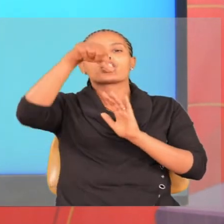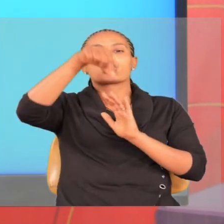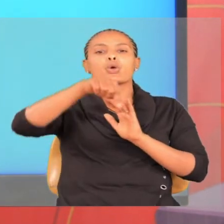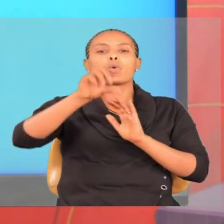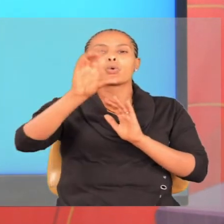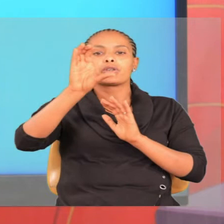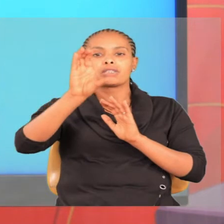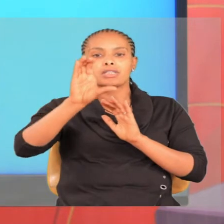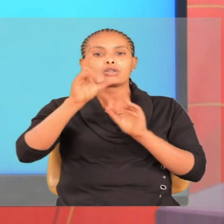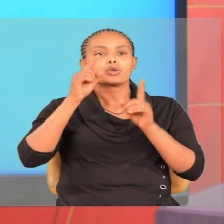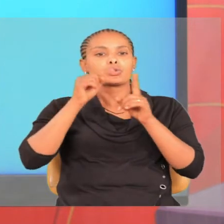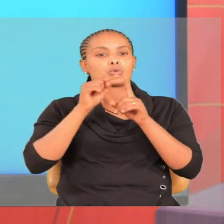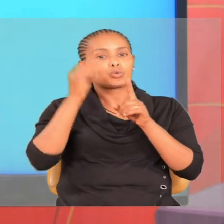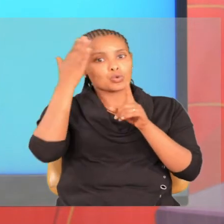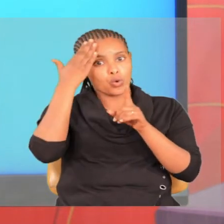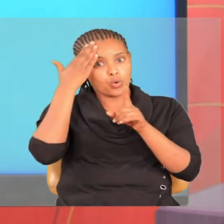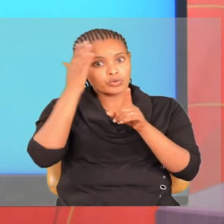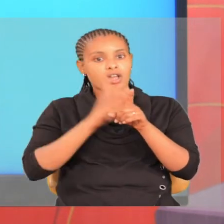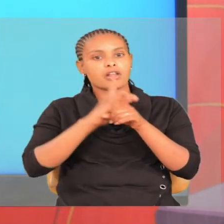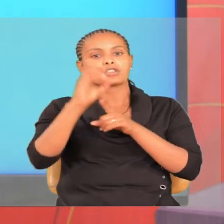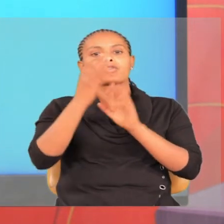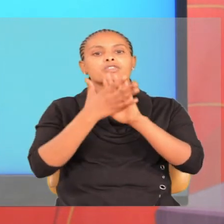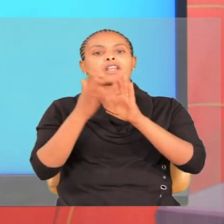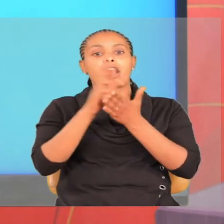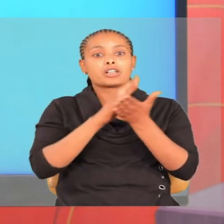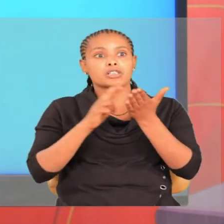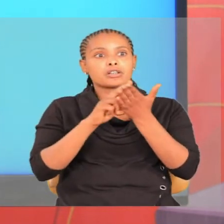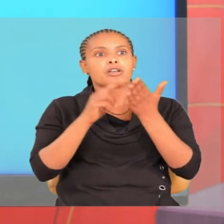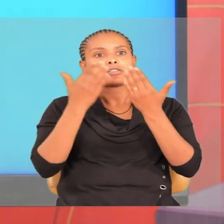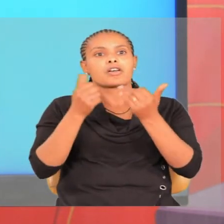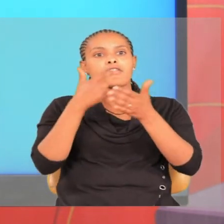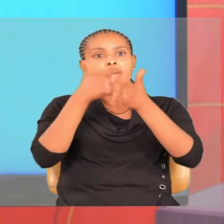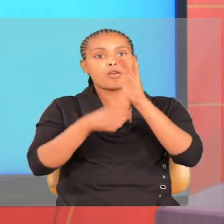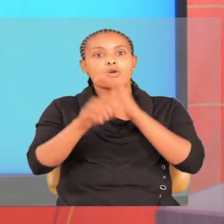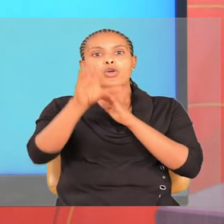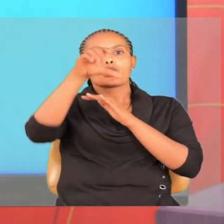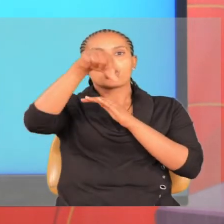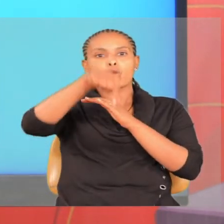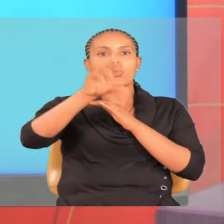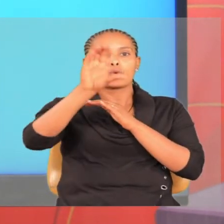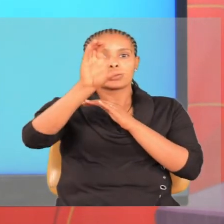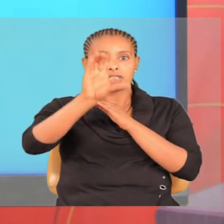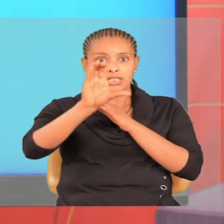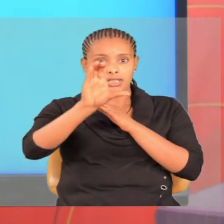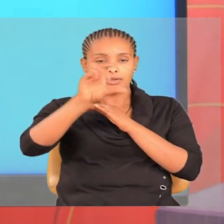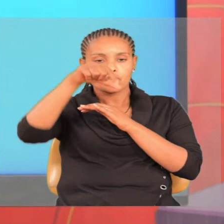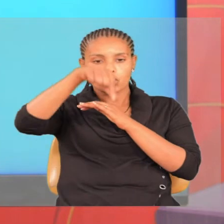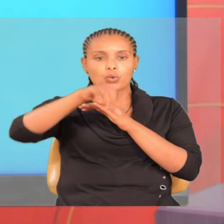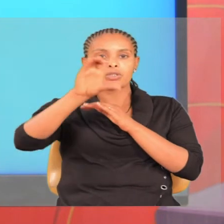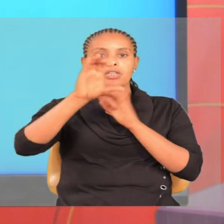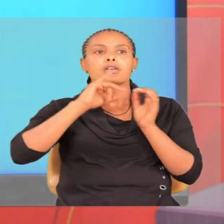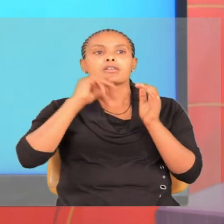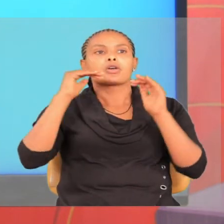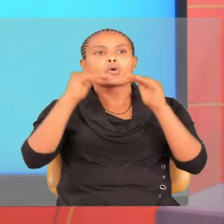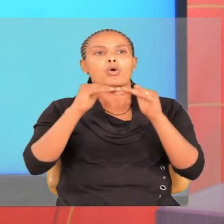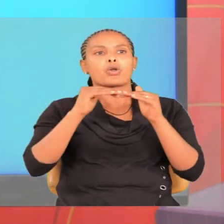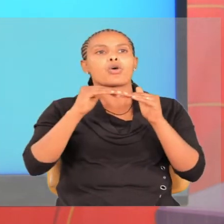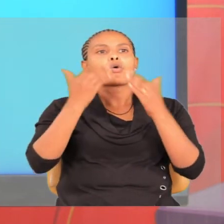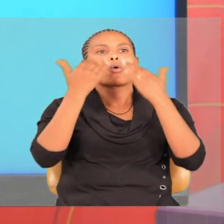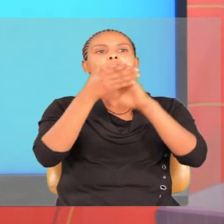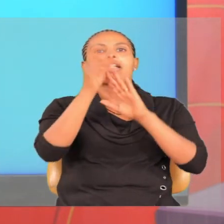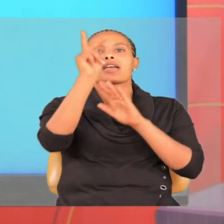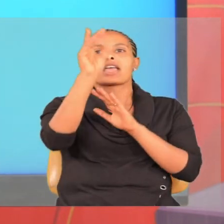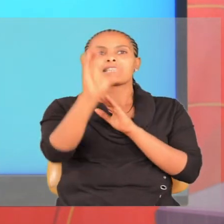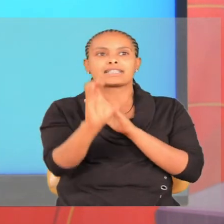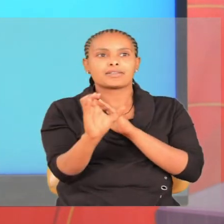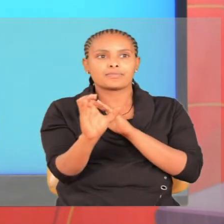QEC to know direction of the reaction. Now, the value of QEC for this reaction, QEC equal concentration of A